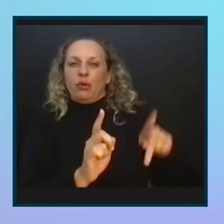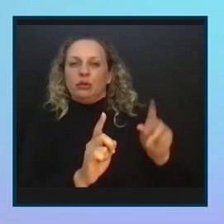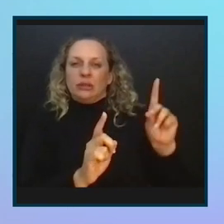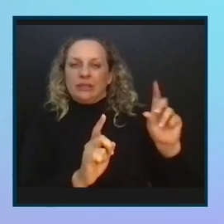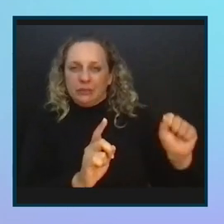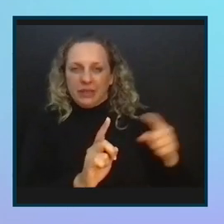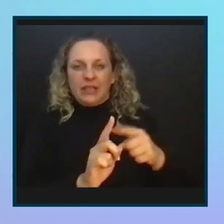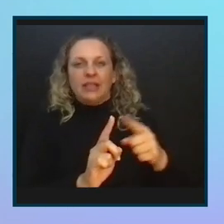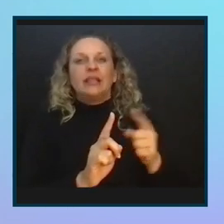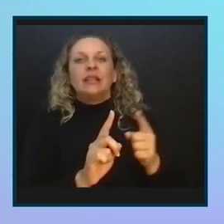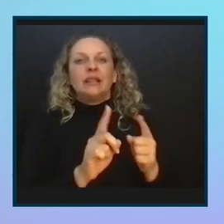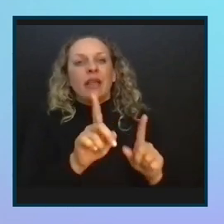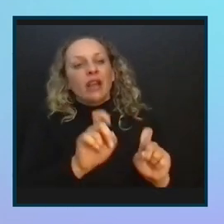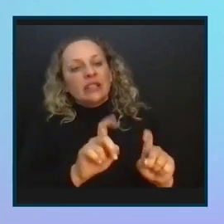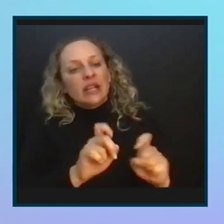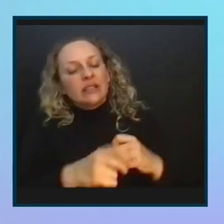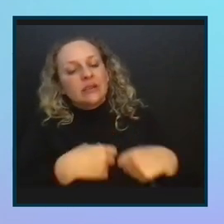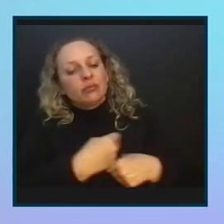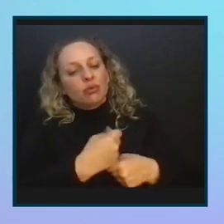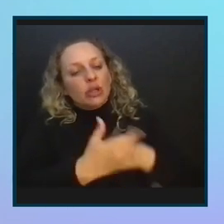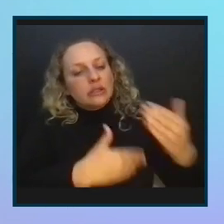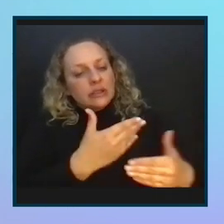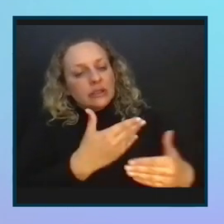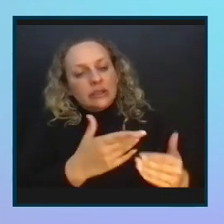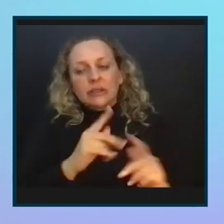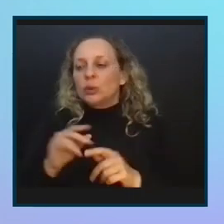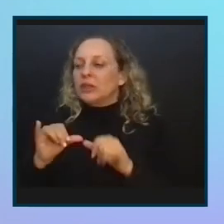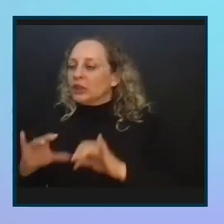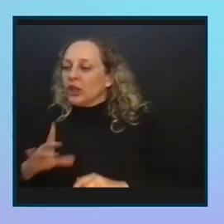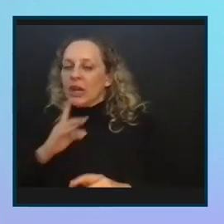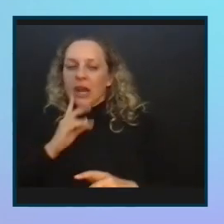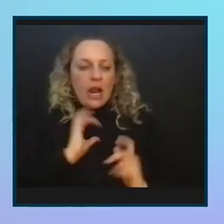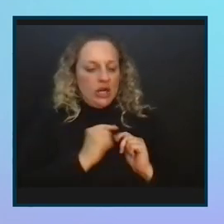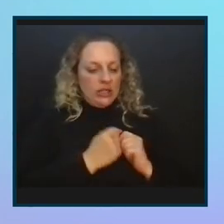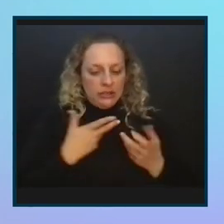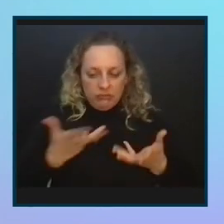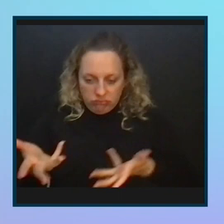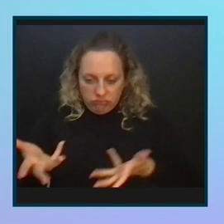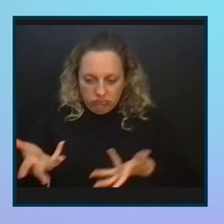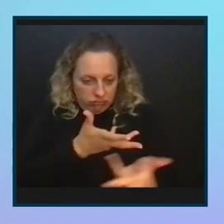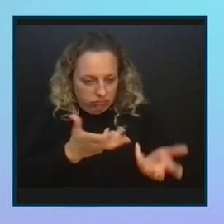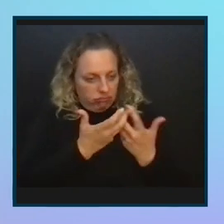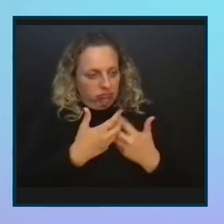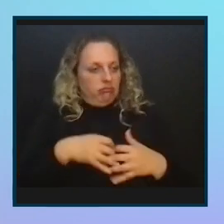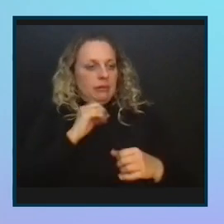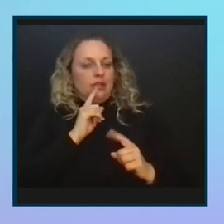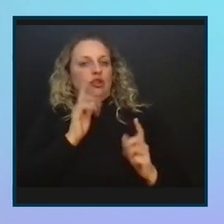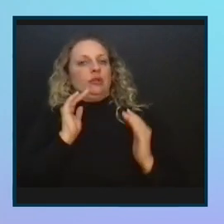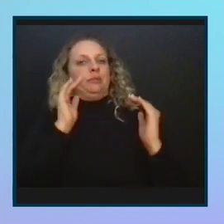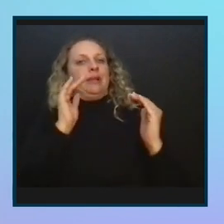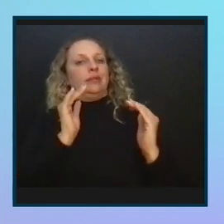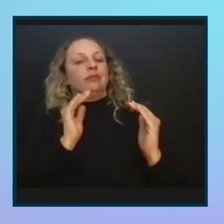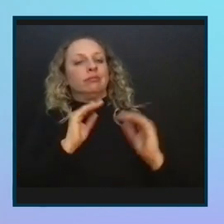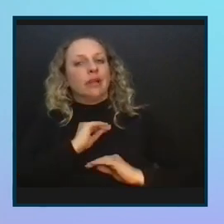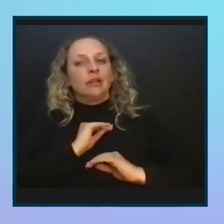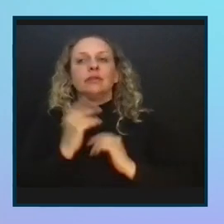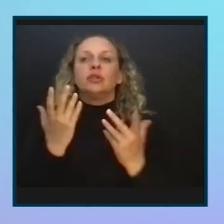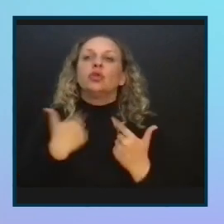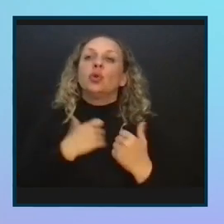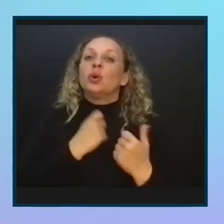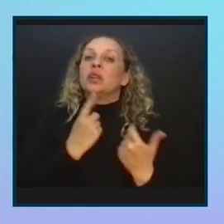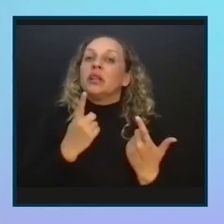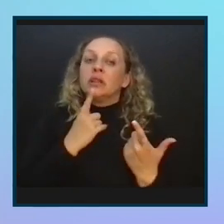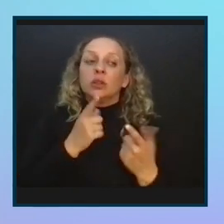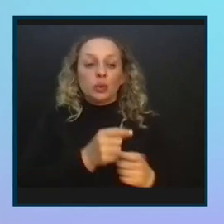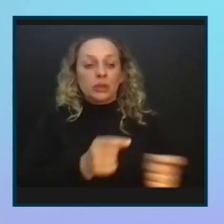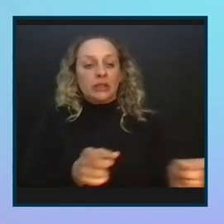engineering and our team as well to check and see that things are matching up with what we expected. So when things are